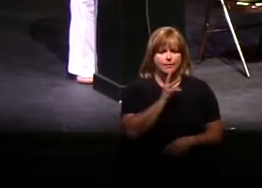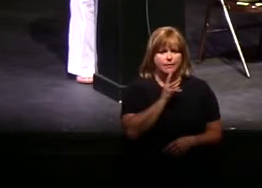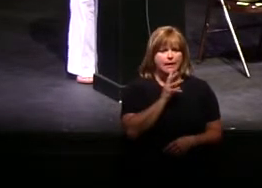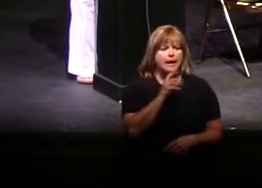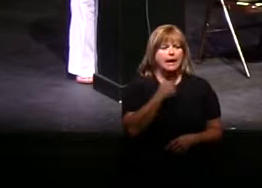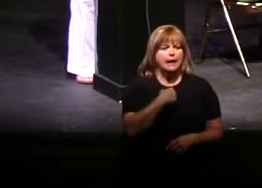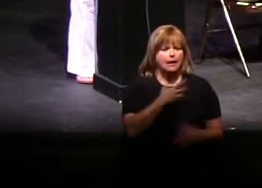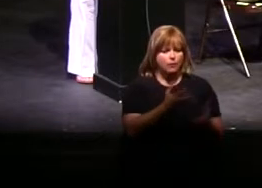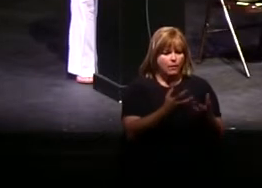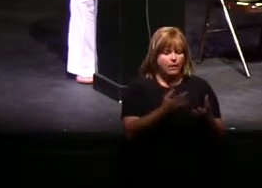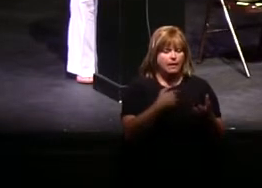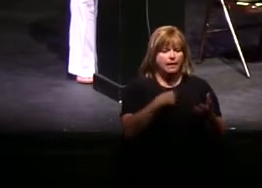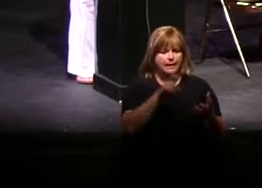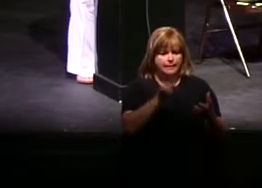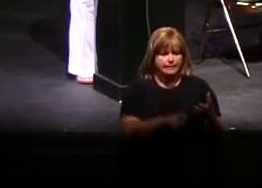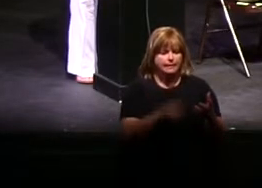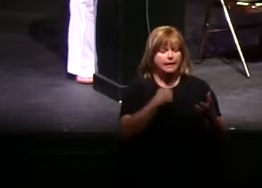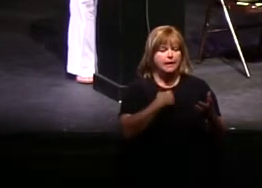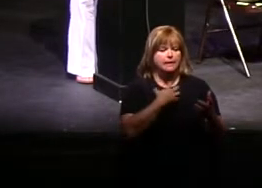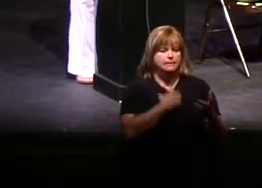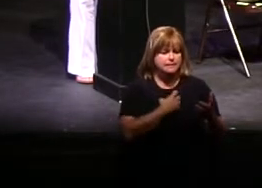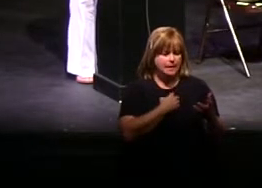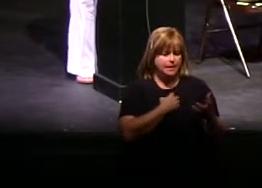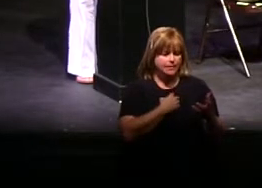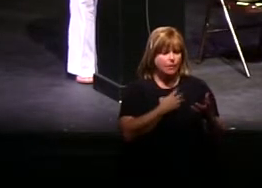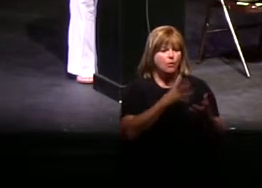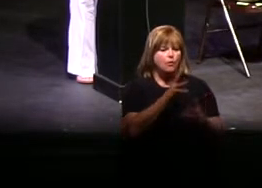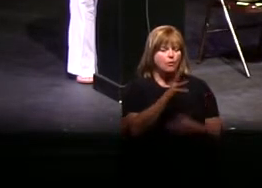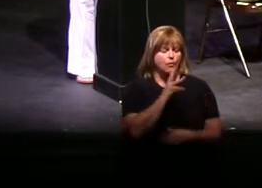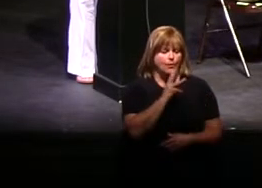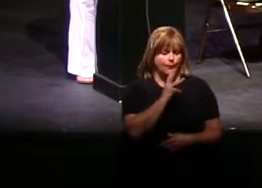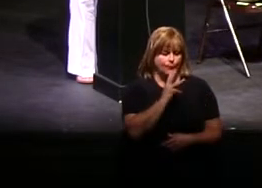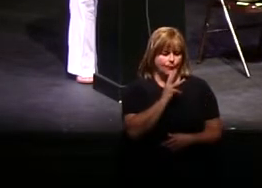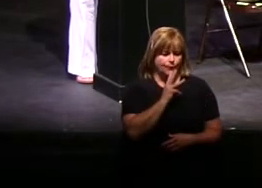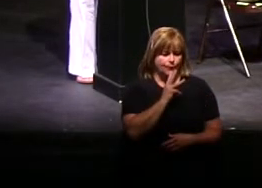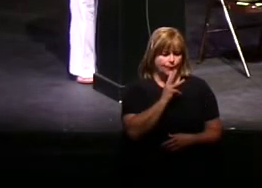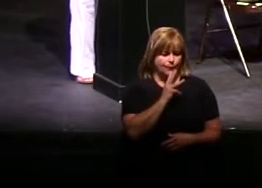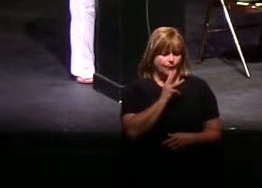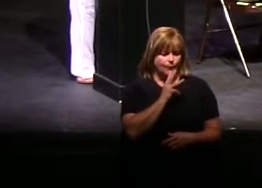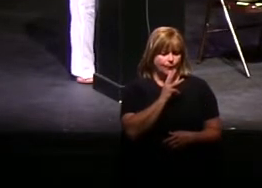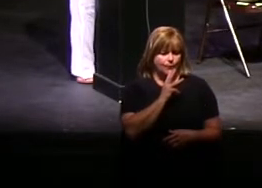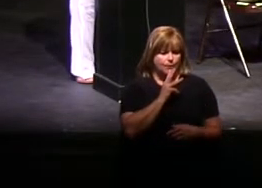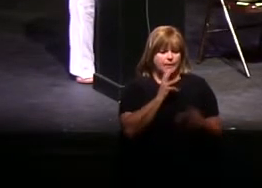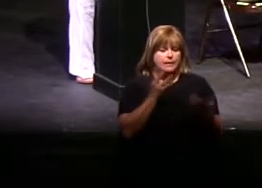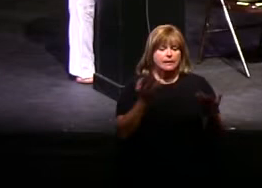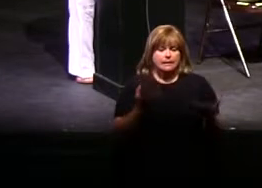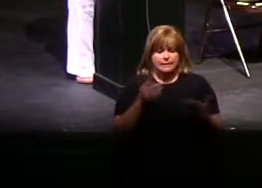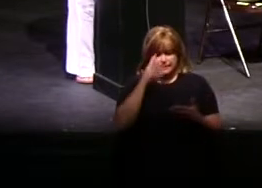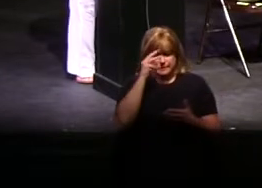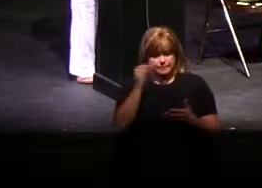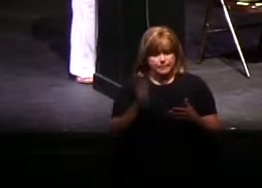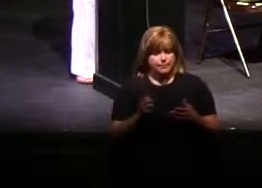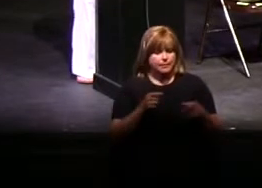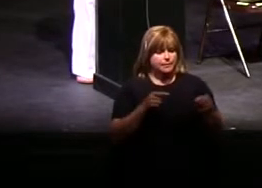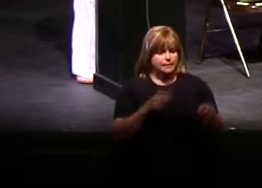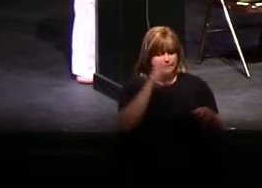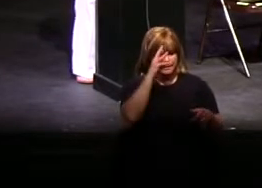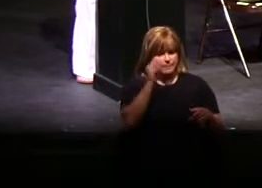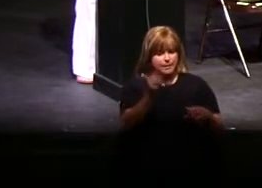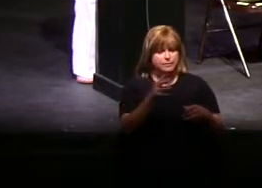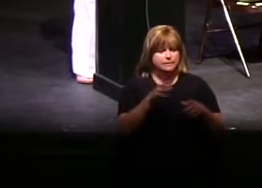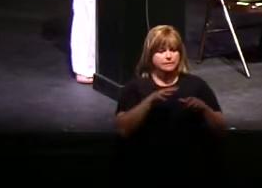I need, I desire water. In his memoir, Memories, Dreams,